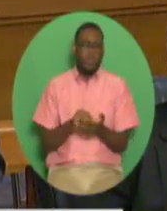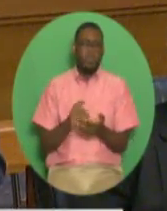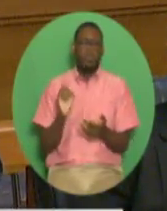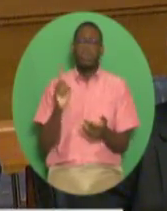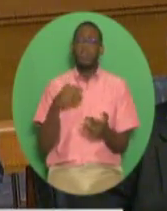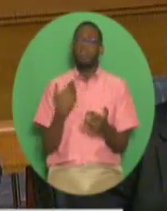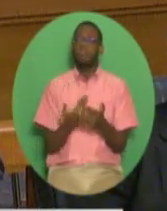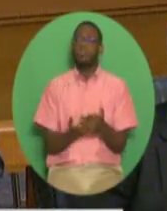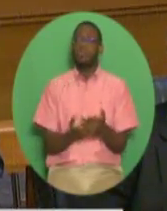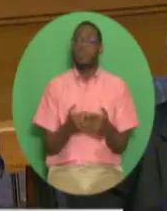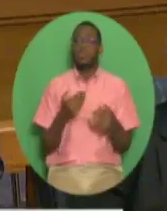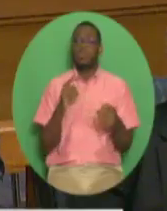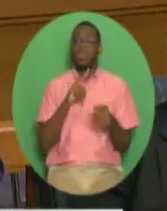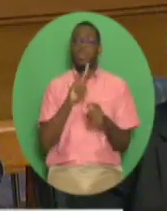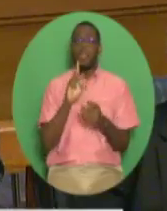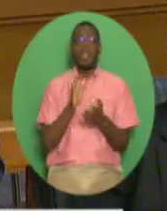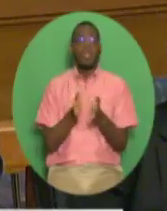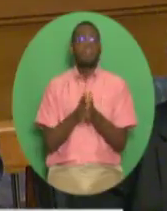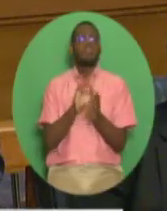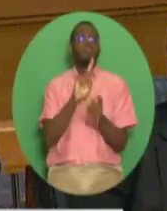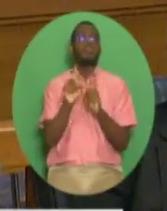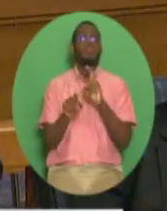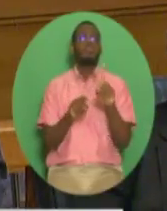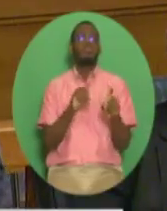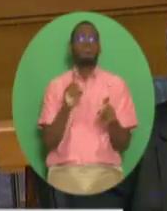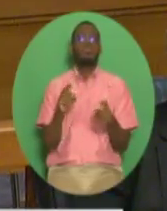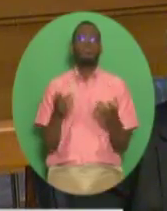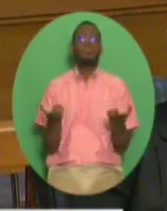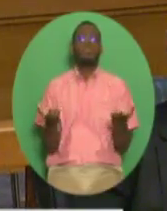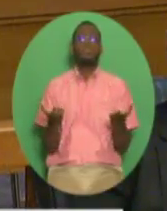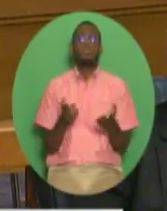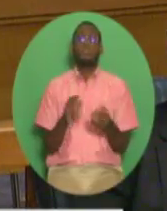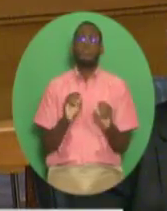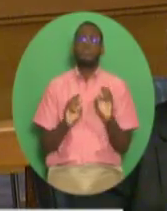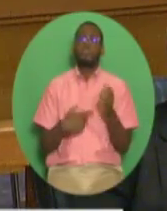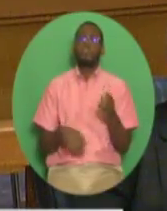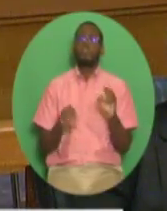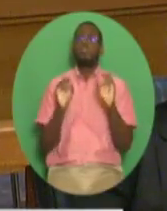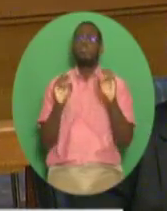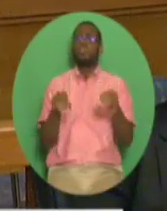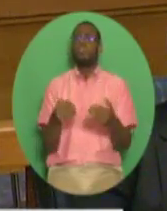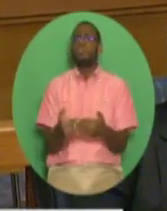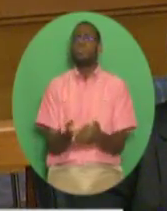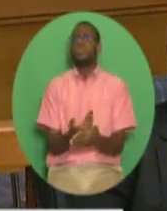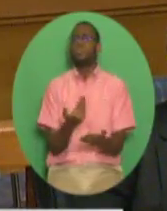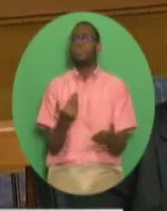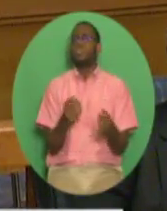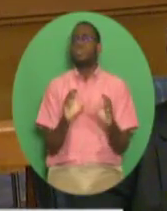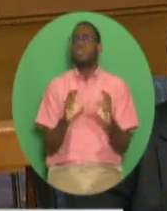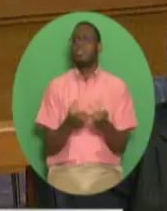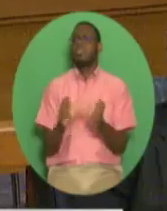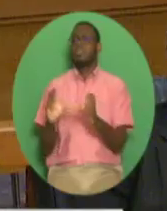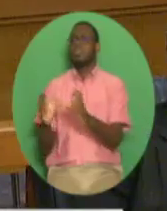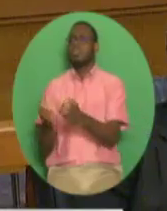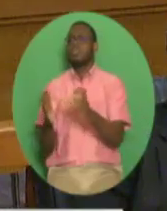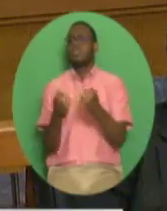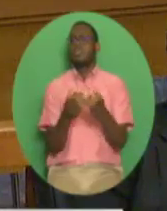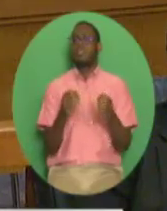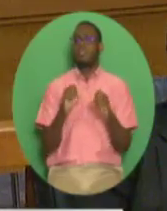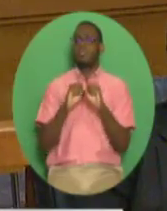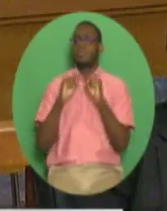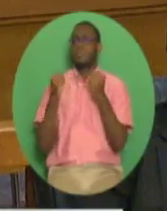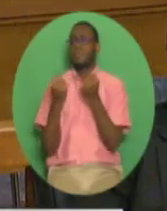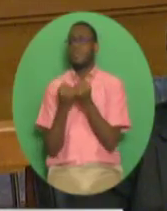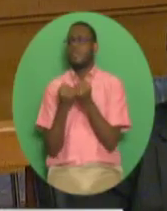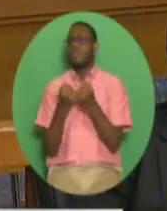of the implementation of these new categories of staff to modernize the public service.